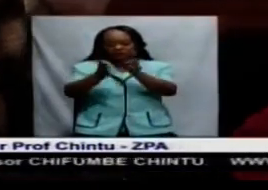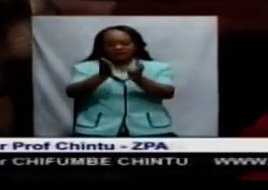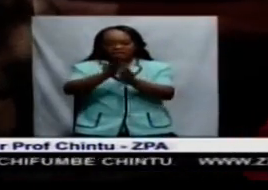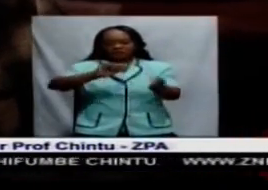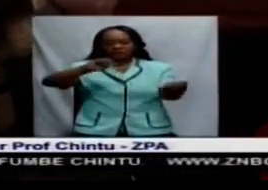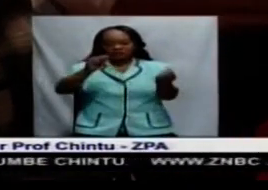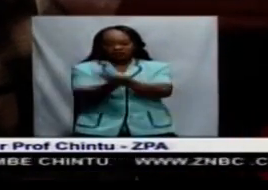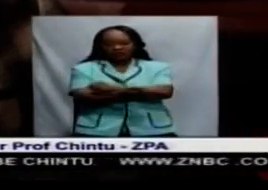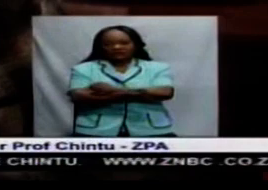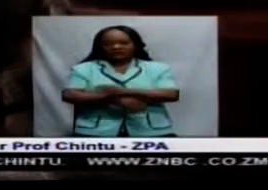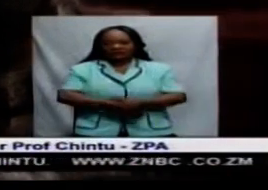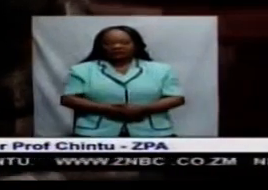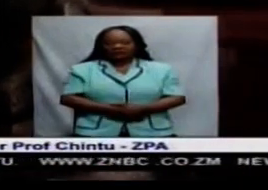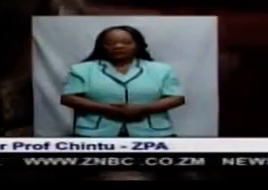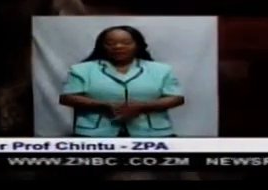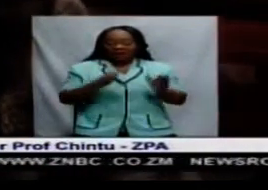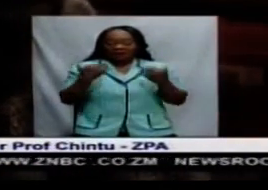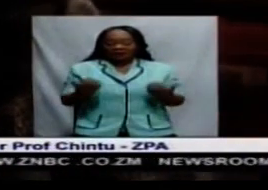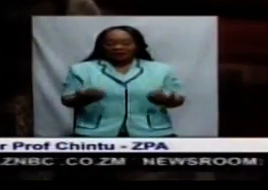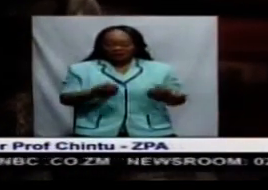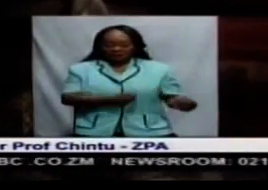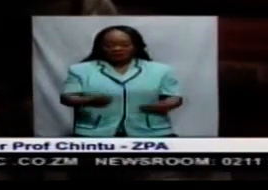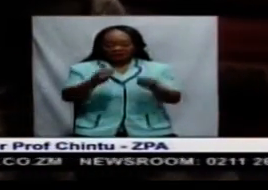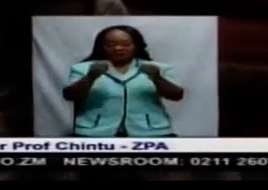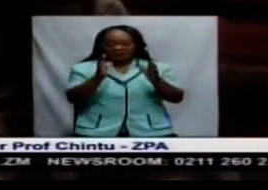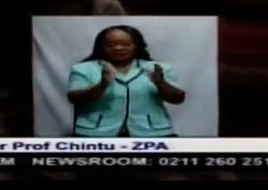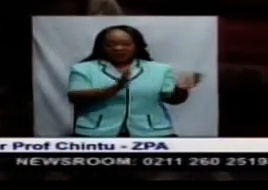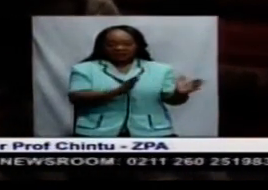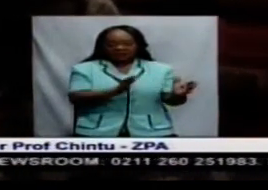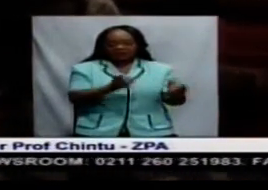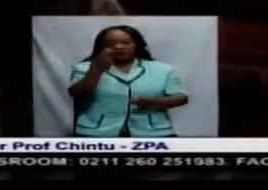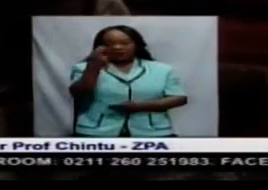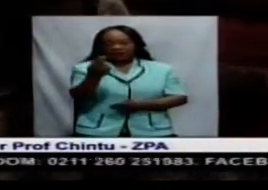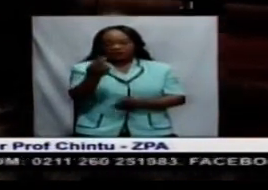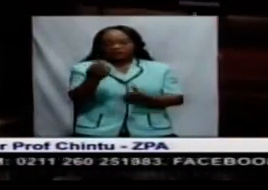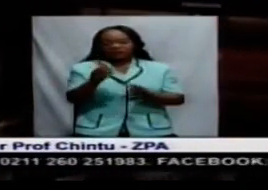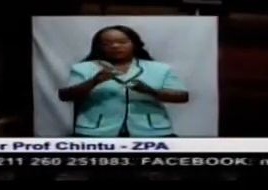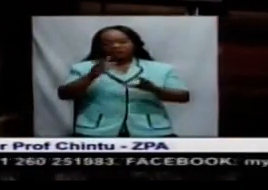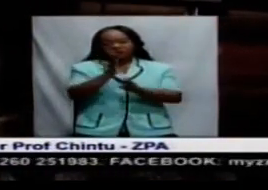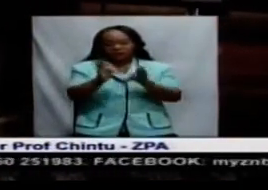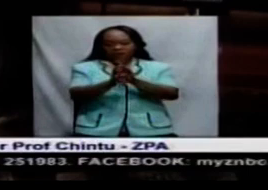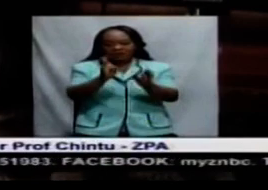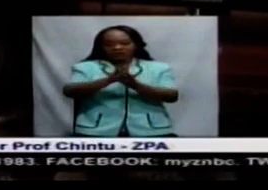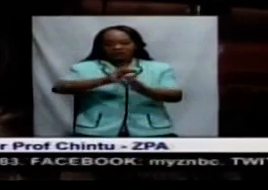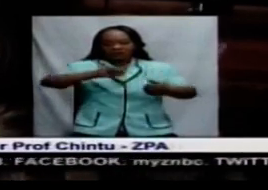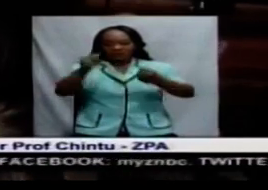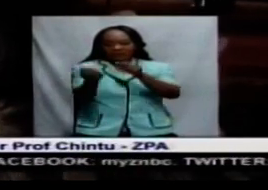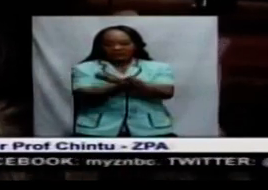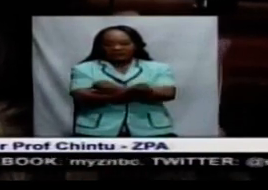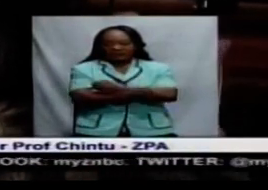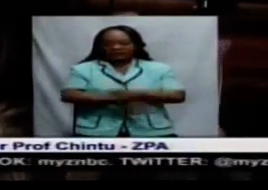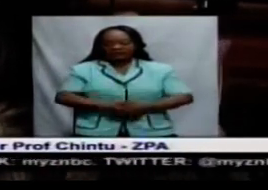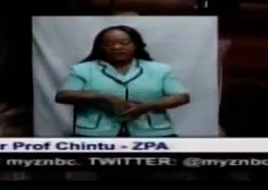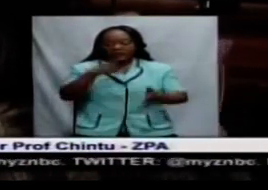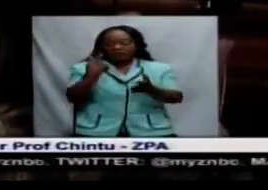have in place strategic plans to actually now transform the two institutions. As you may be aware, Minister, what is